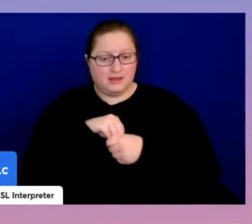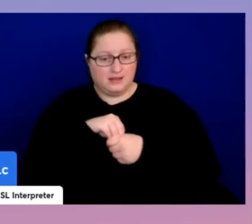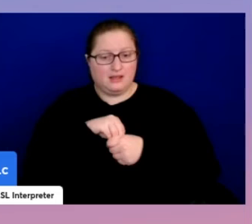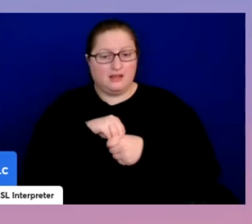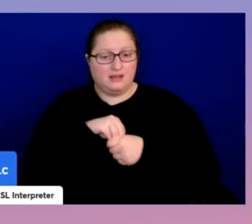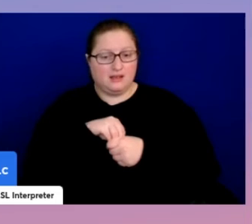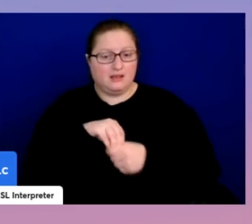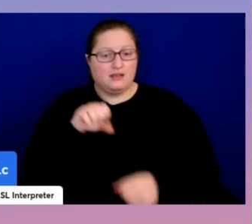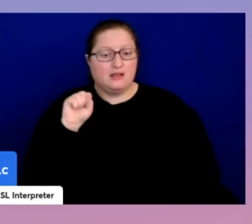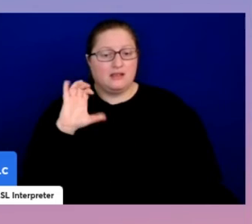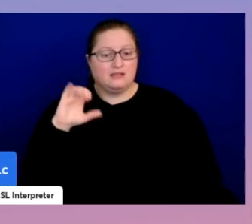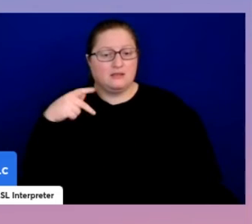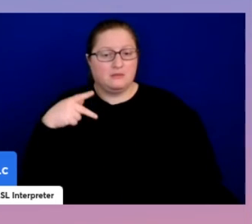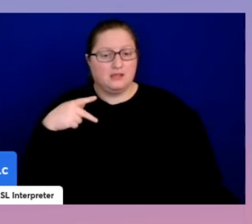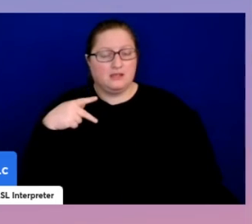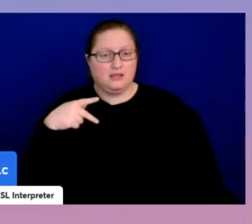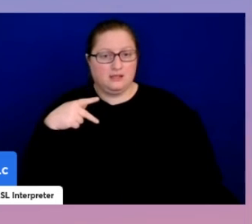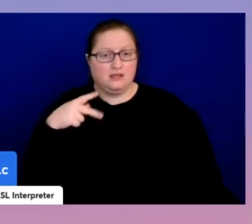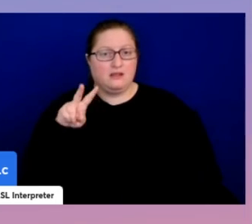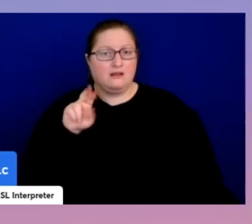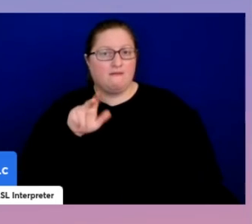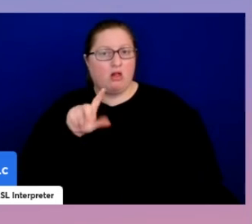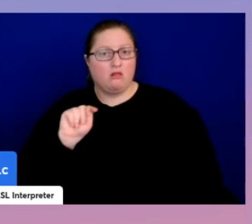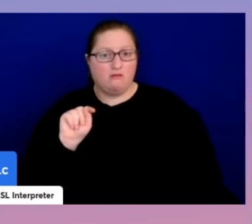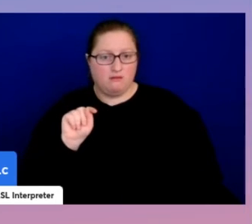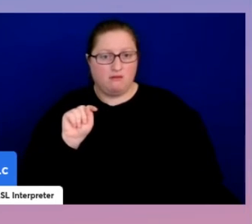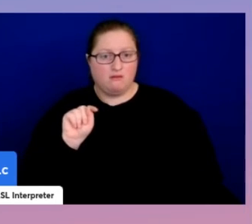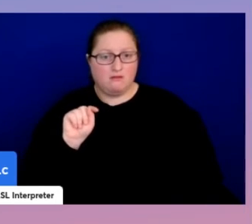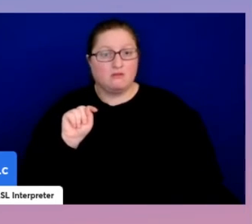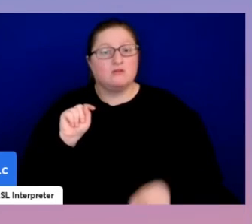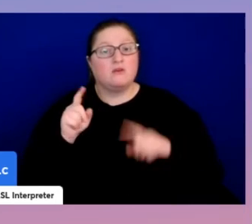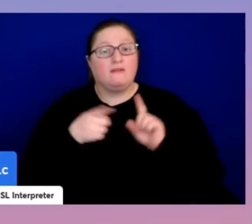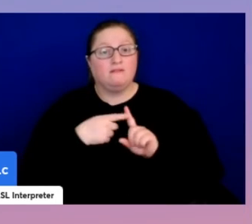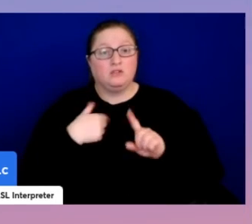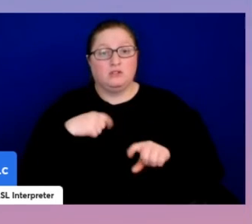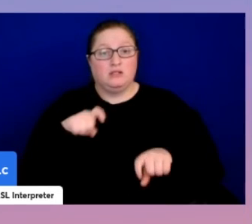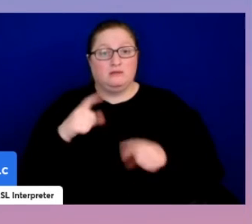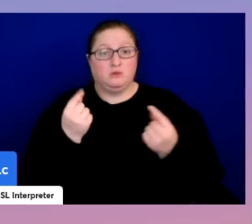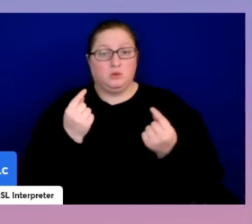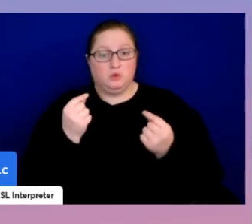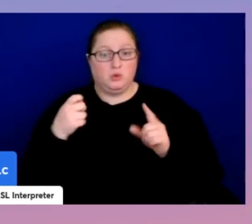Vault. So the first thing I have to back here and